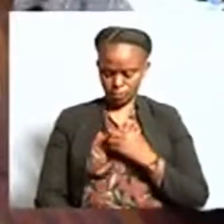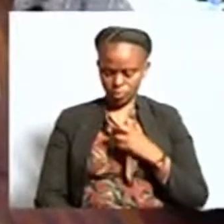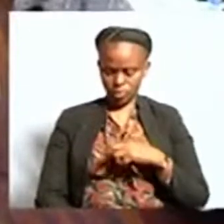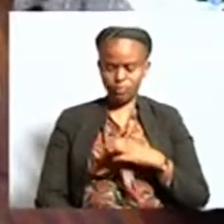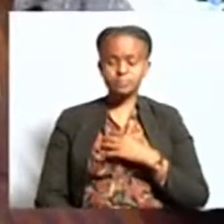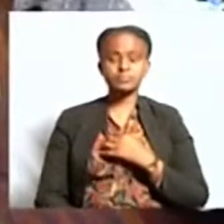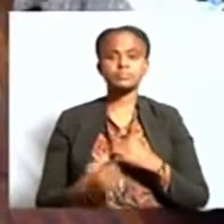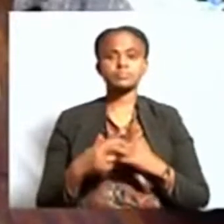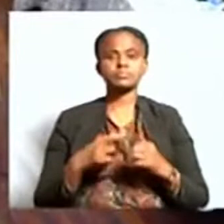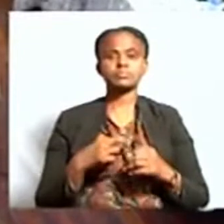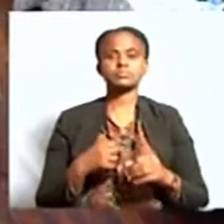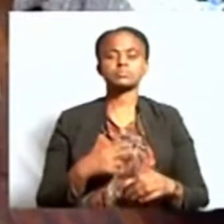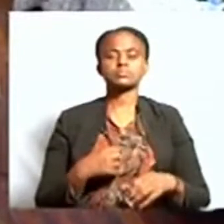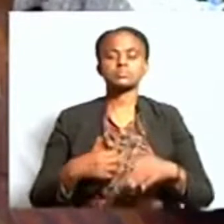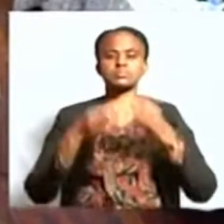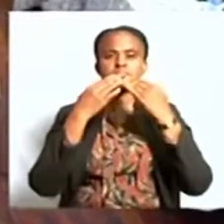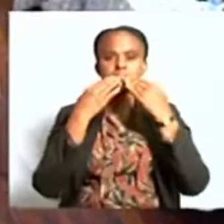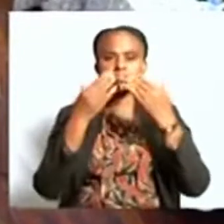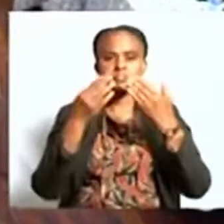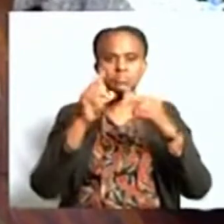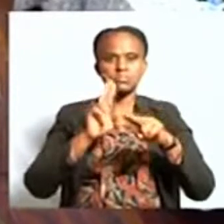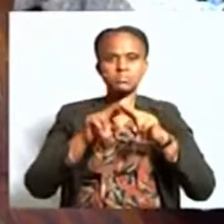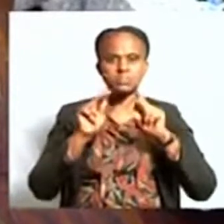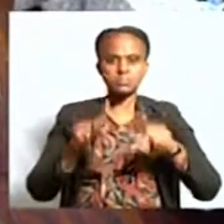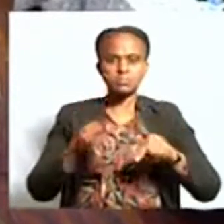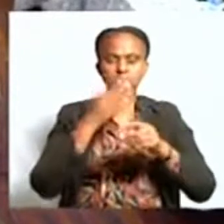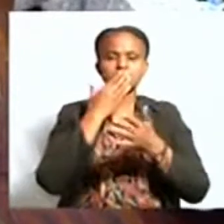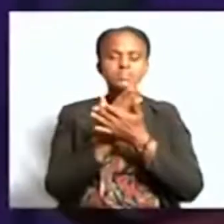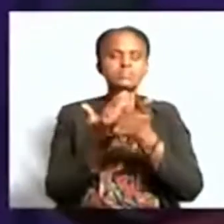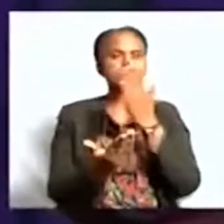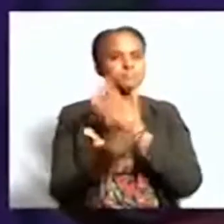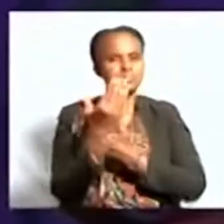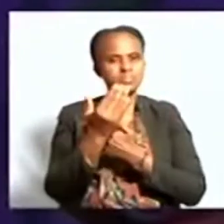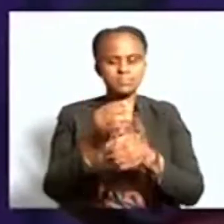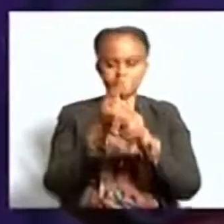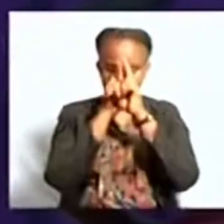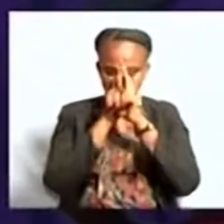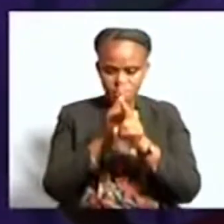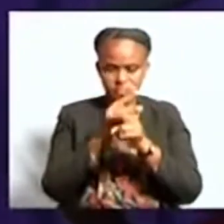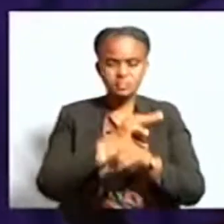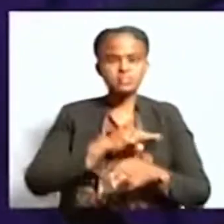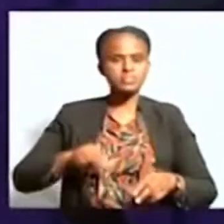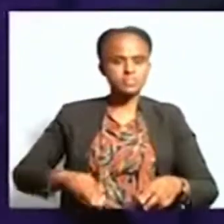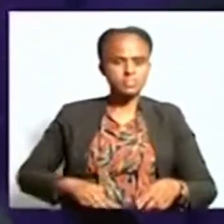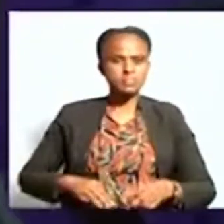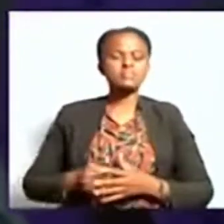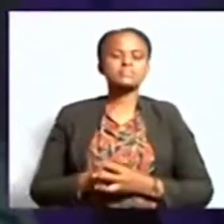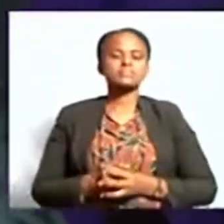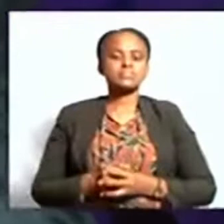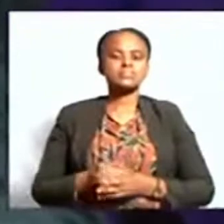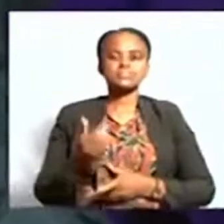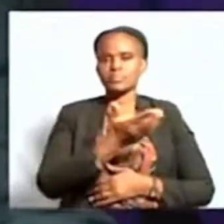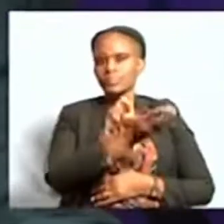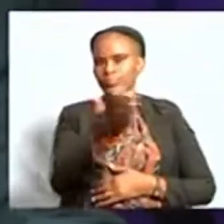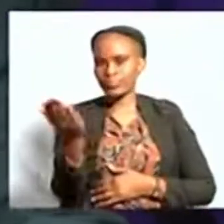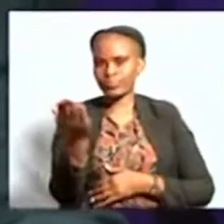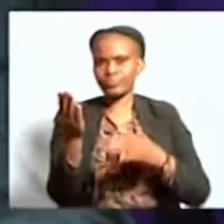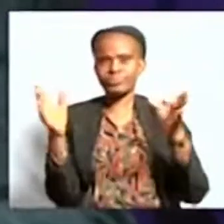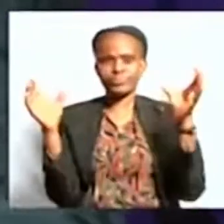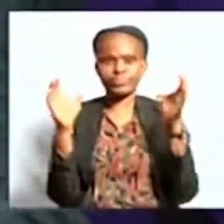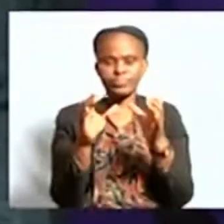Thank you, Honorable Chairperson, and good morning, honorable members of this